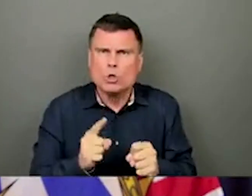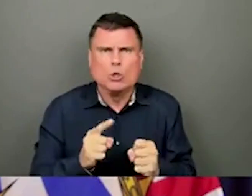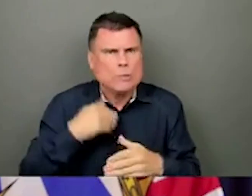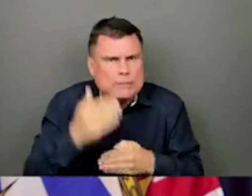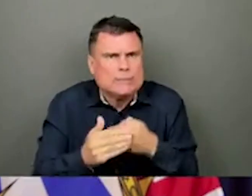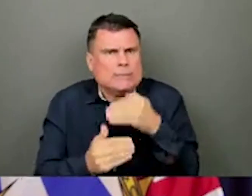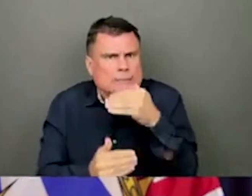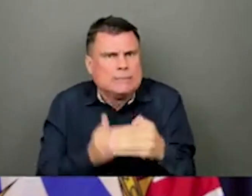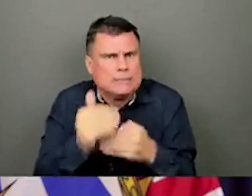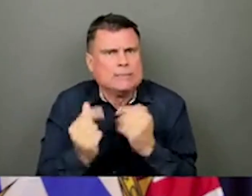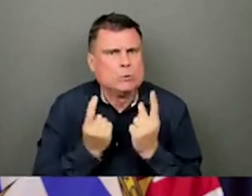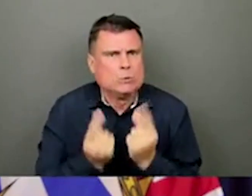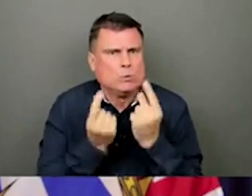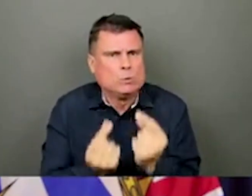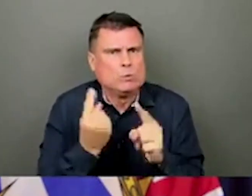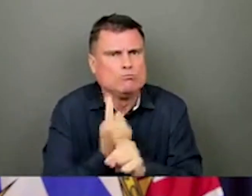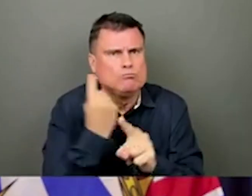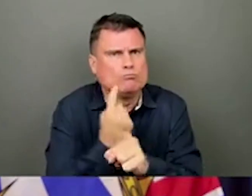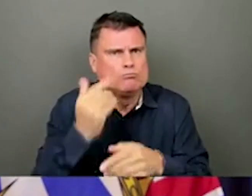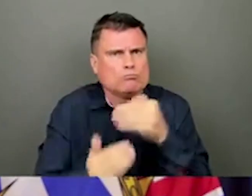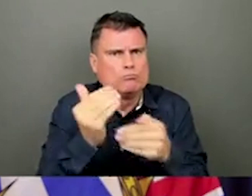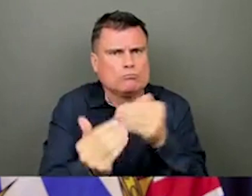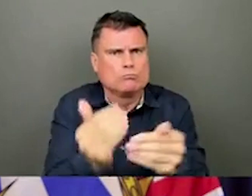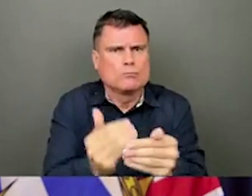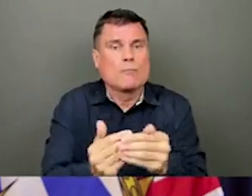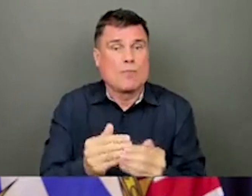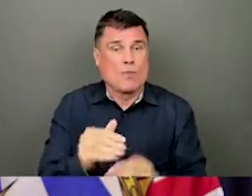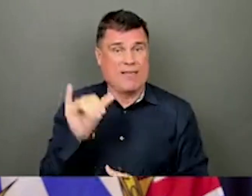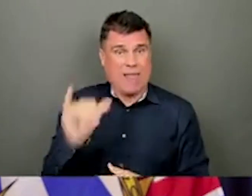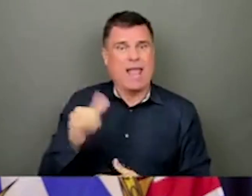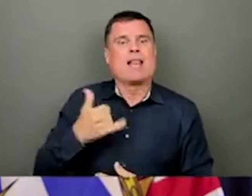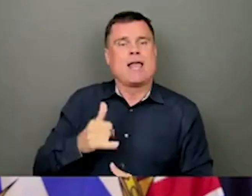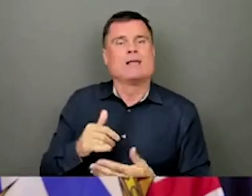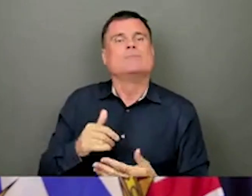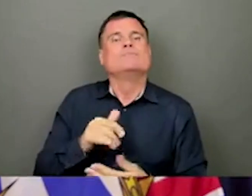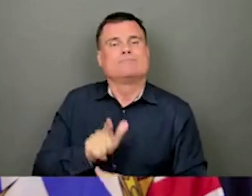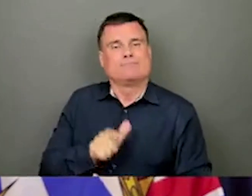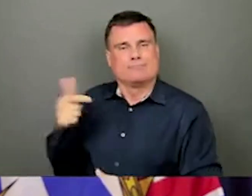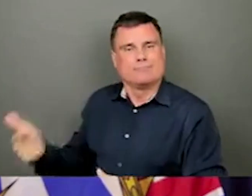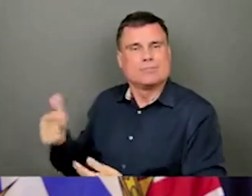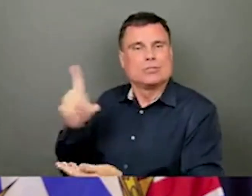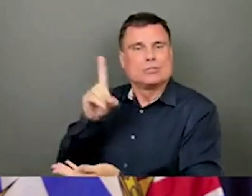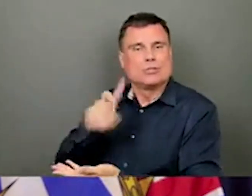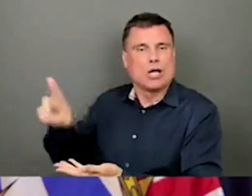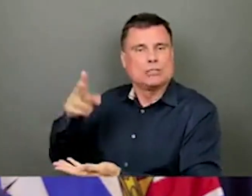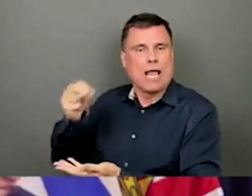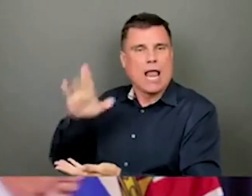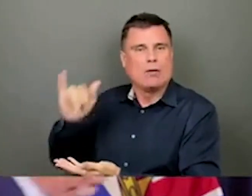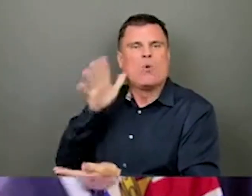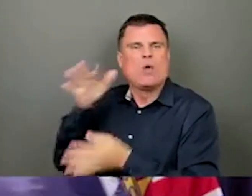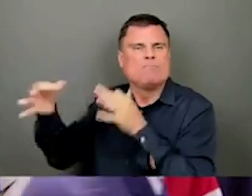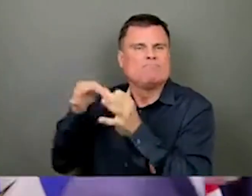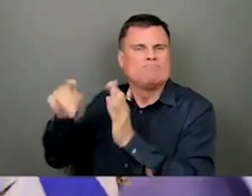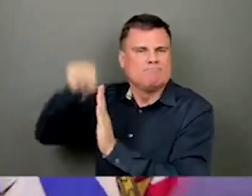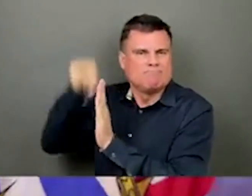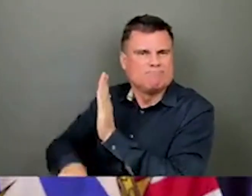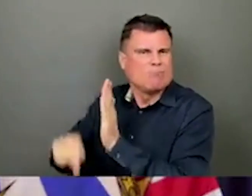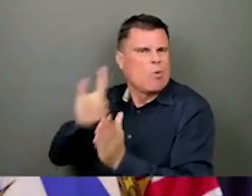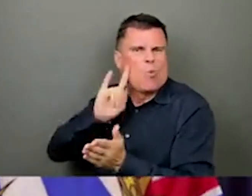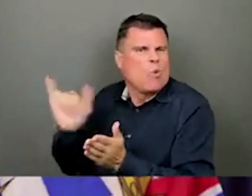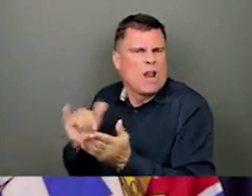of play as we go forward. So with that, I'll turn the microphone over to Dr. Henry, and she can fill in the details.